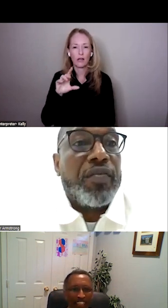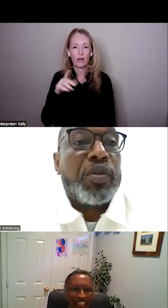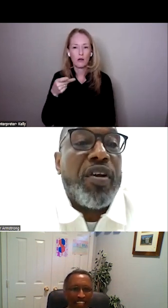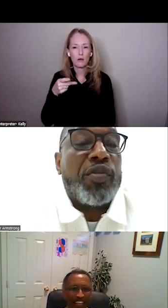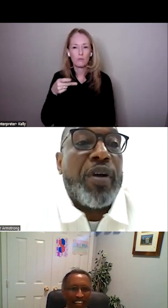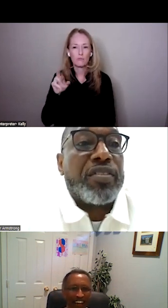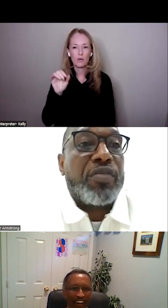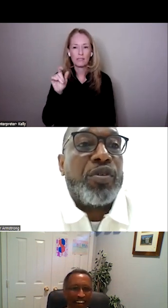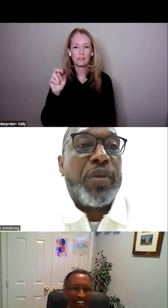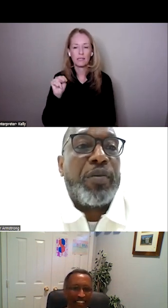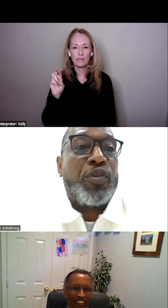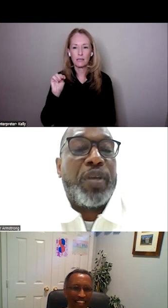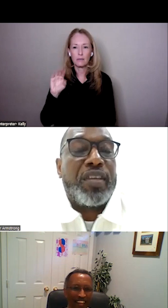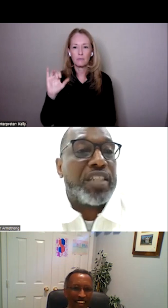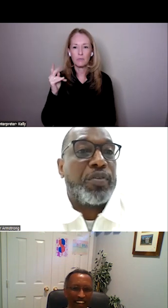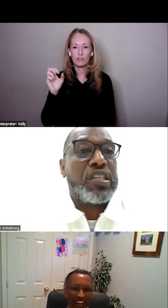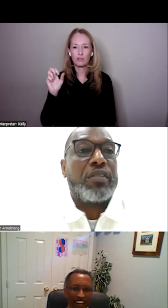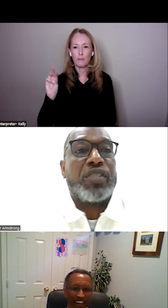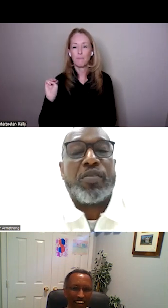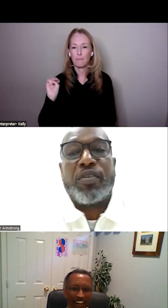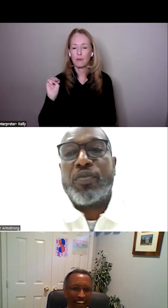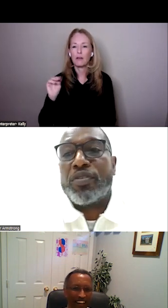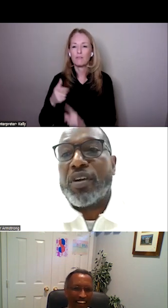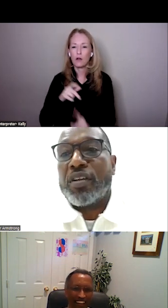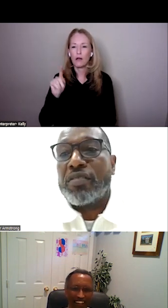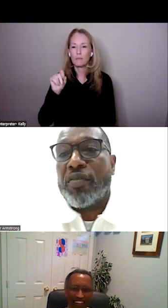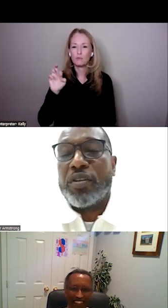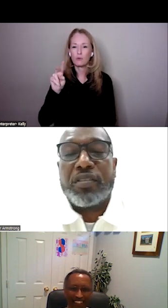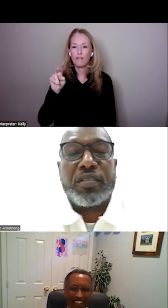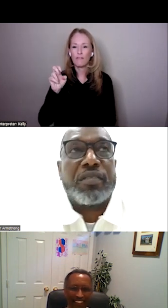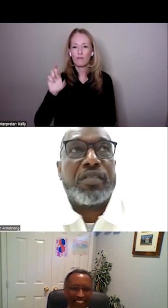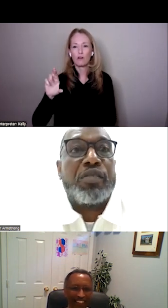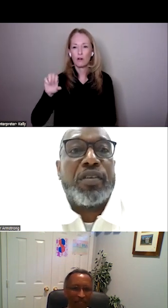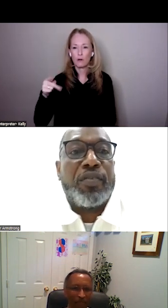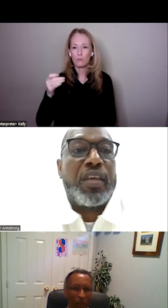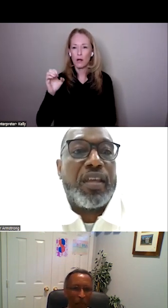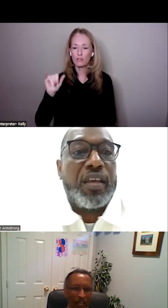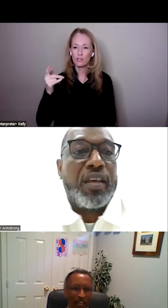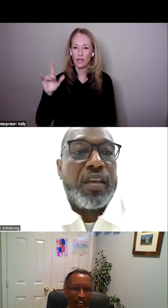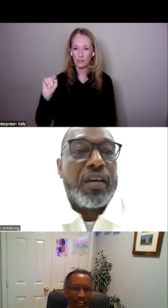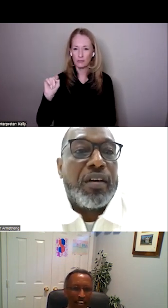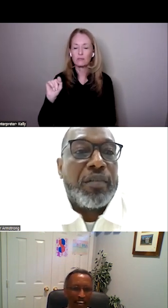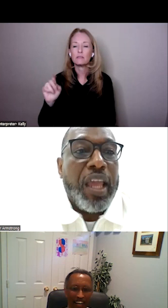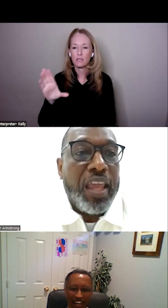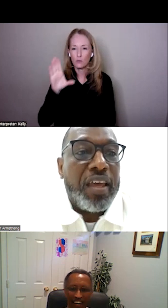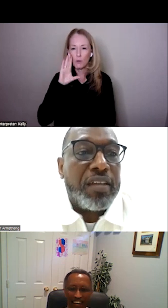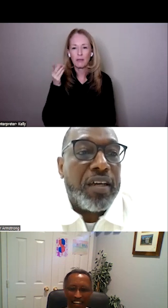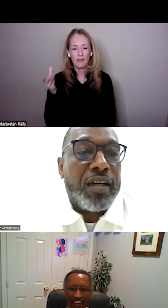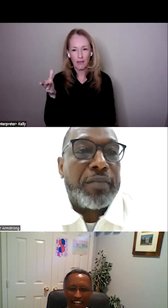Mitchum from the Trevor Project will be the guest presenter on January 4th. So I encourage everyone to tune in for that.